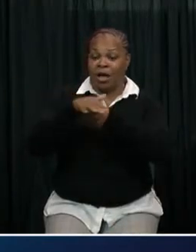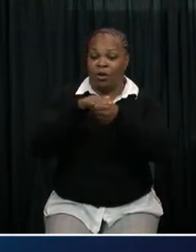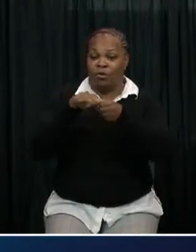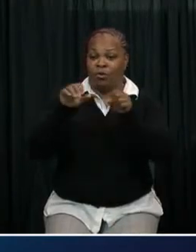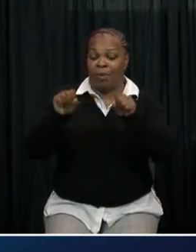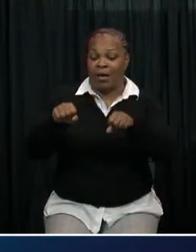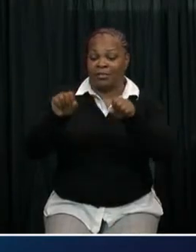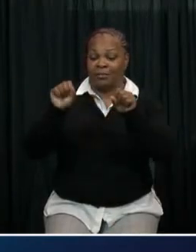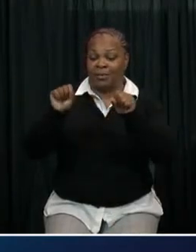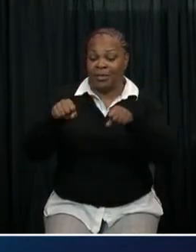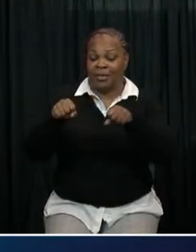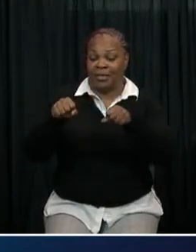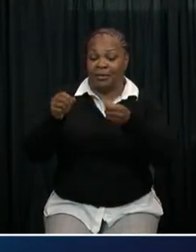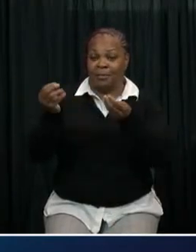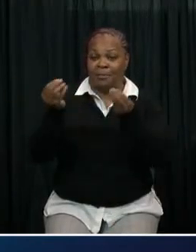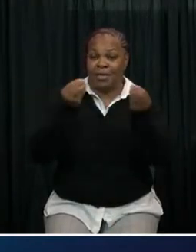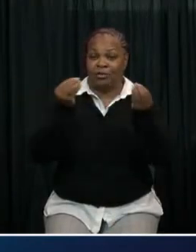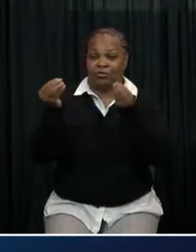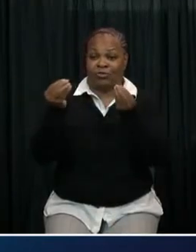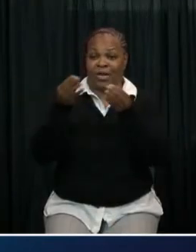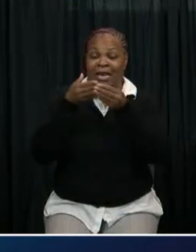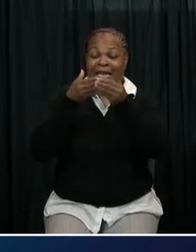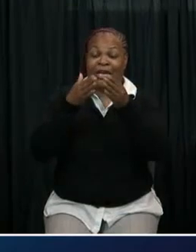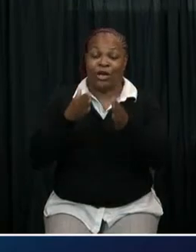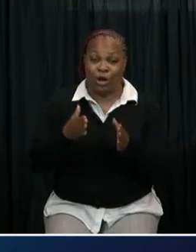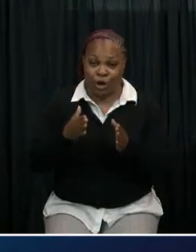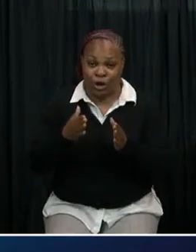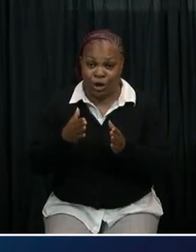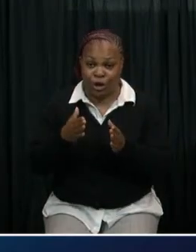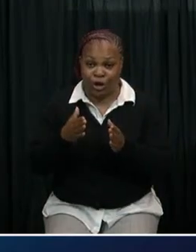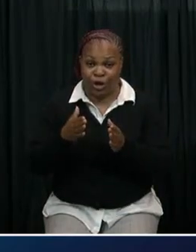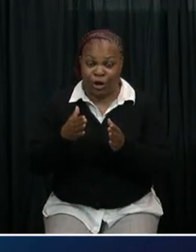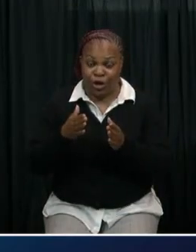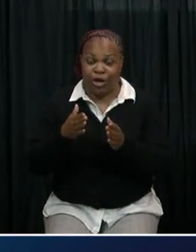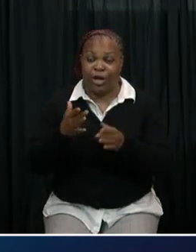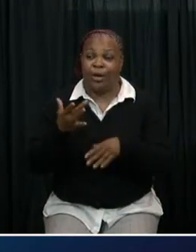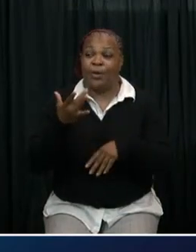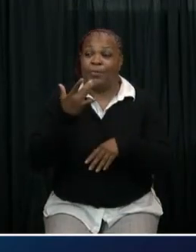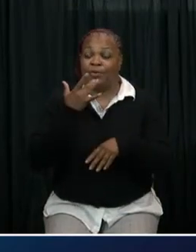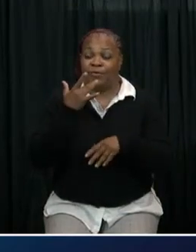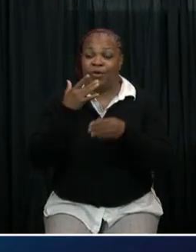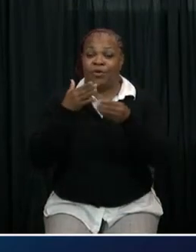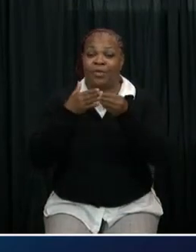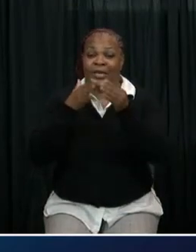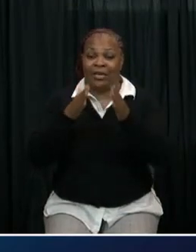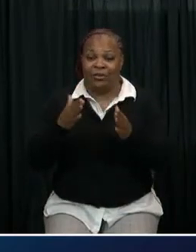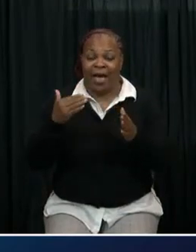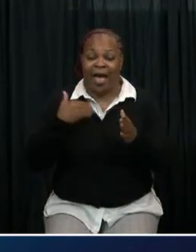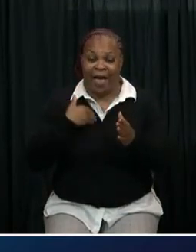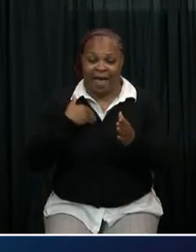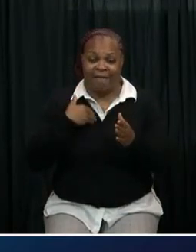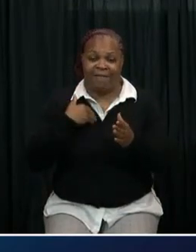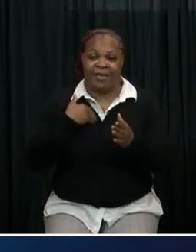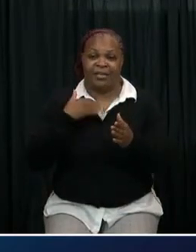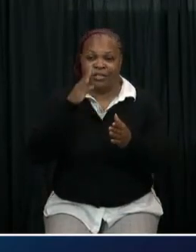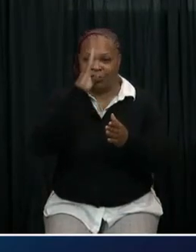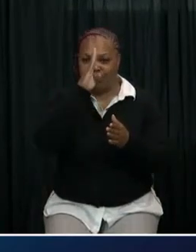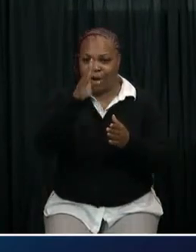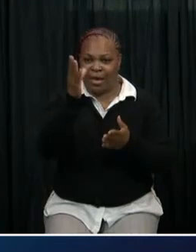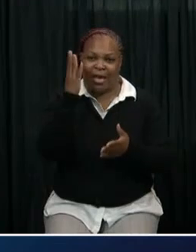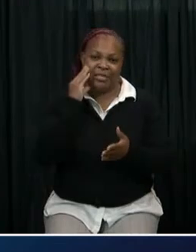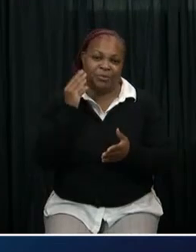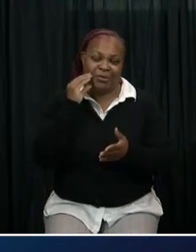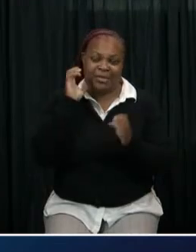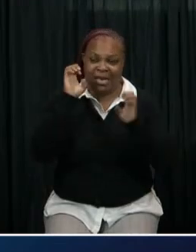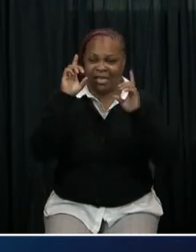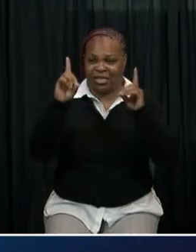Possibility Ministries leader. While it is preferable for the leader to have direct experience or education